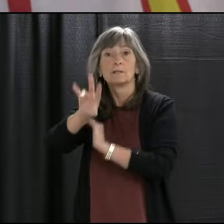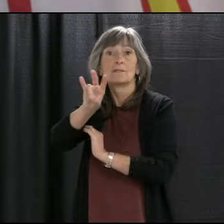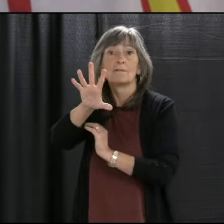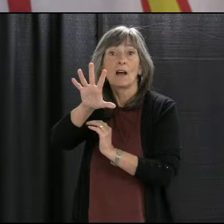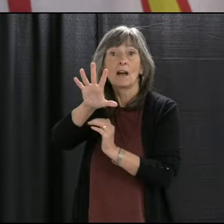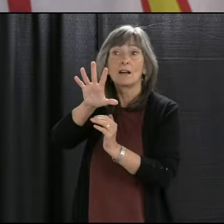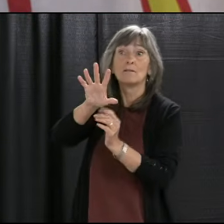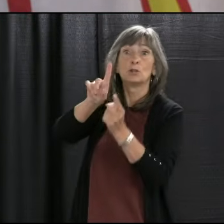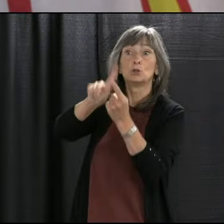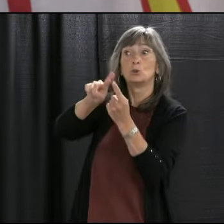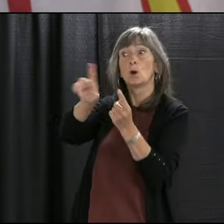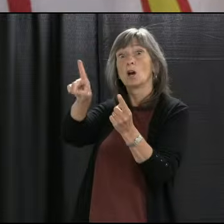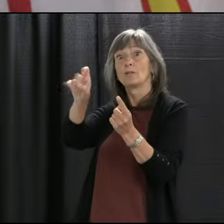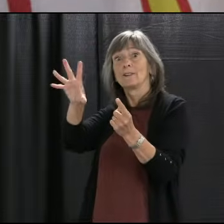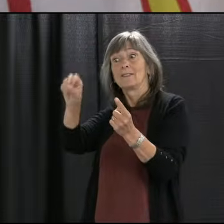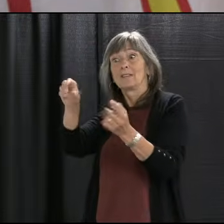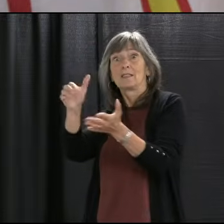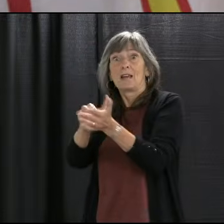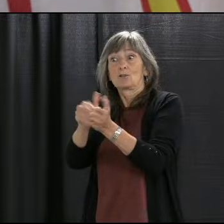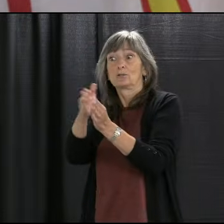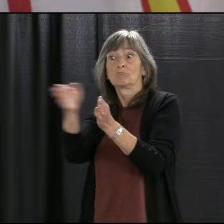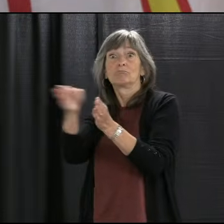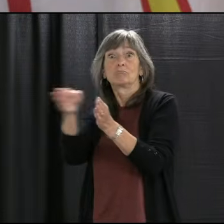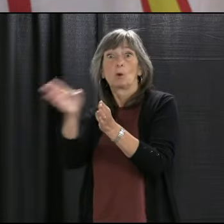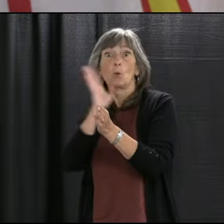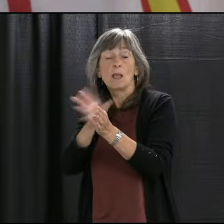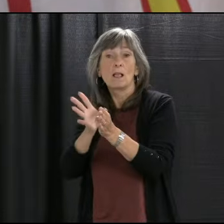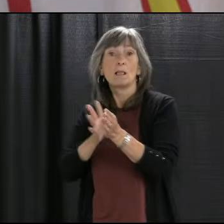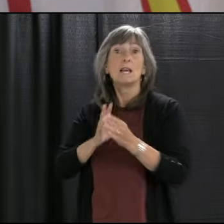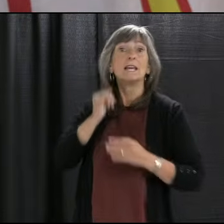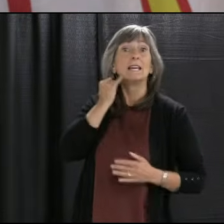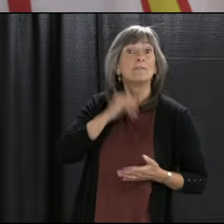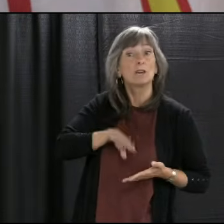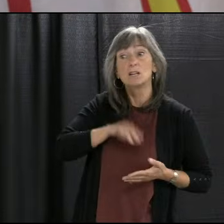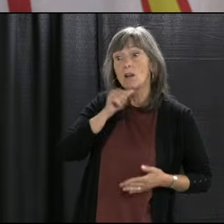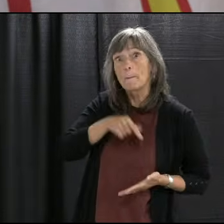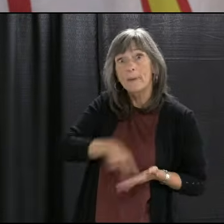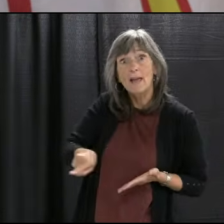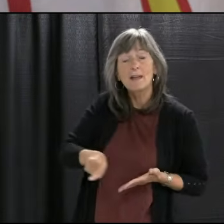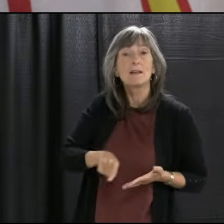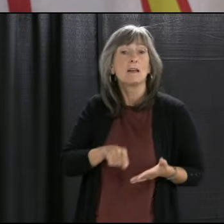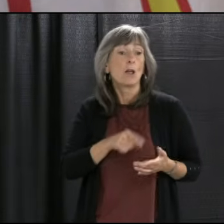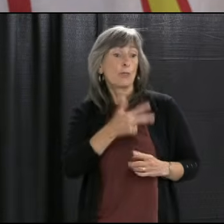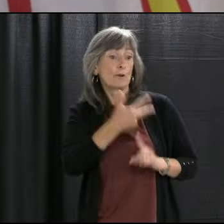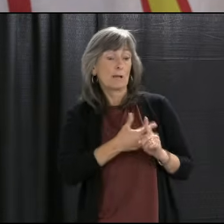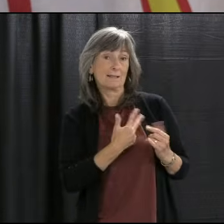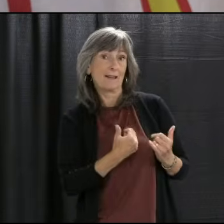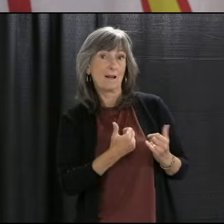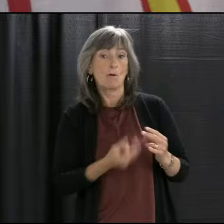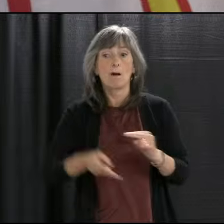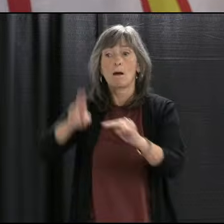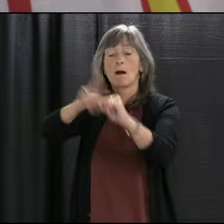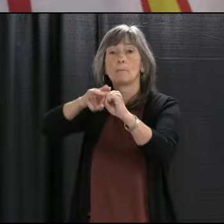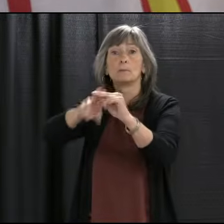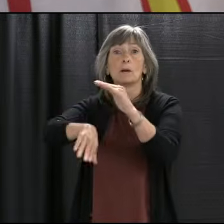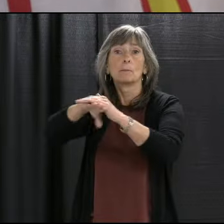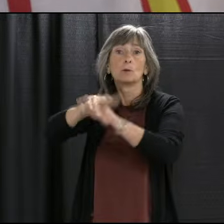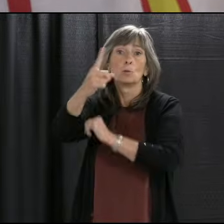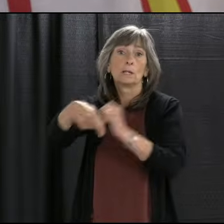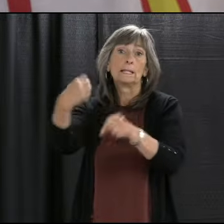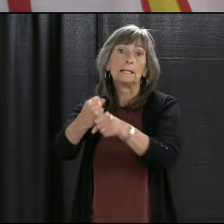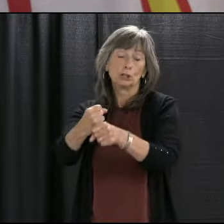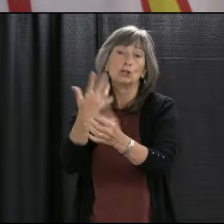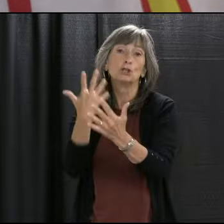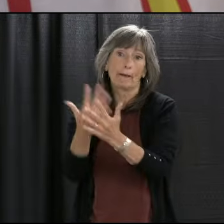to $150,000, and imprisonment in default will be increased from up to 3 months from up to 1 year.